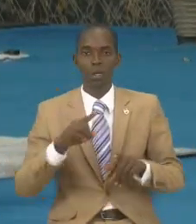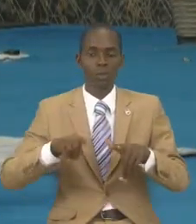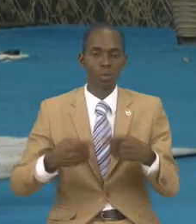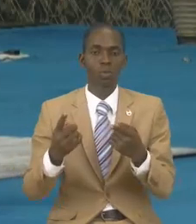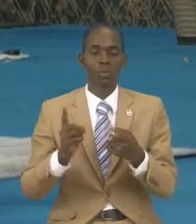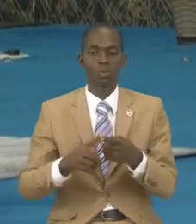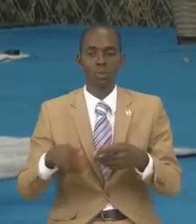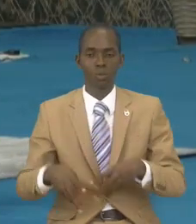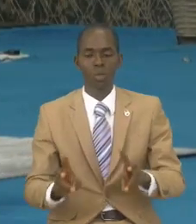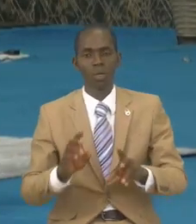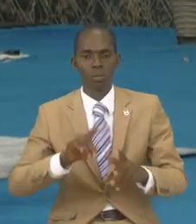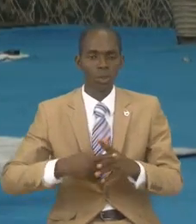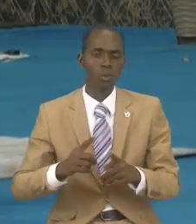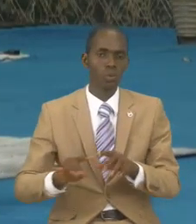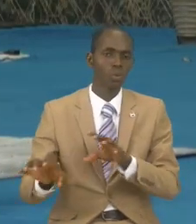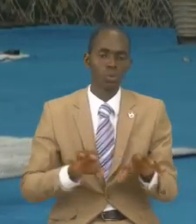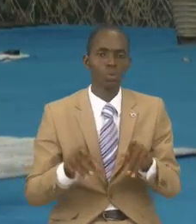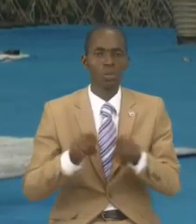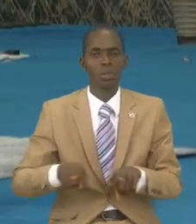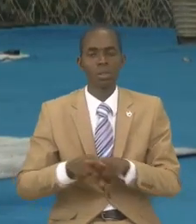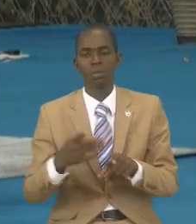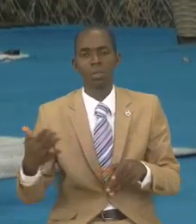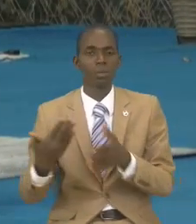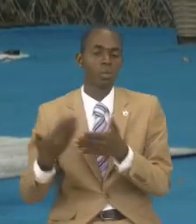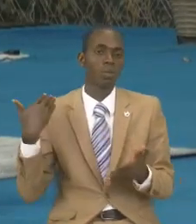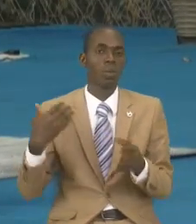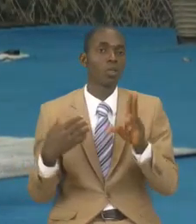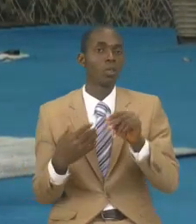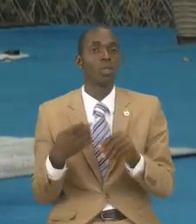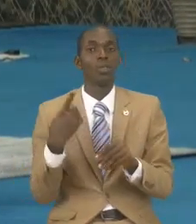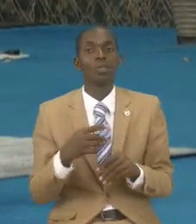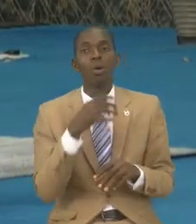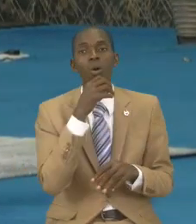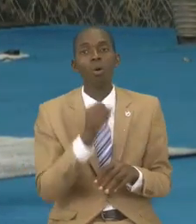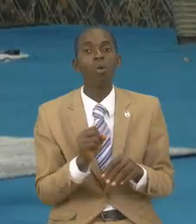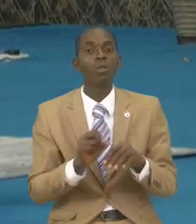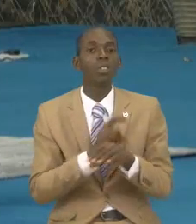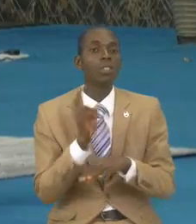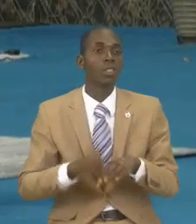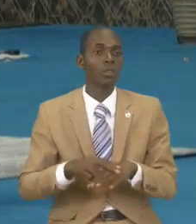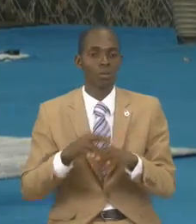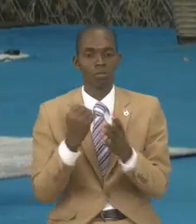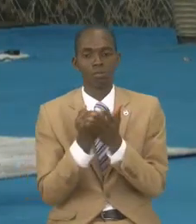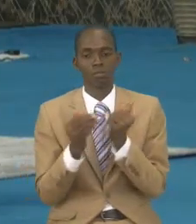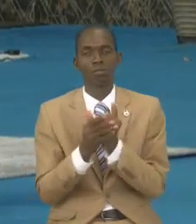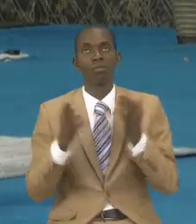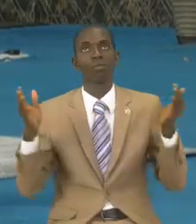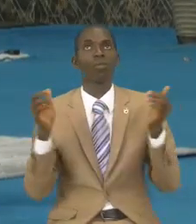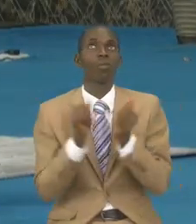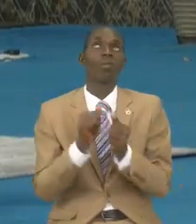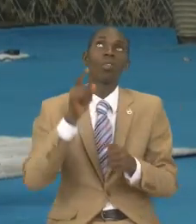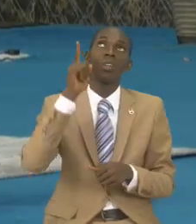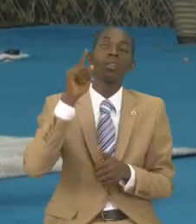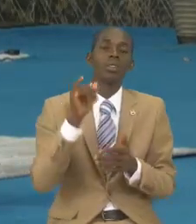was doing before. The old man crucified with him, that the body of